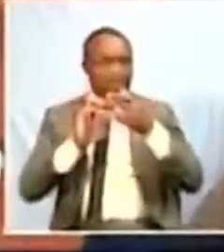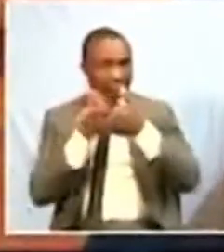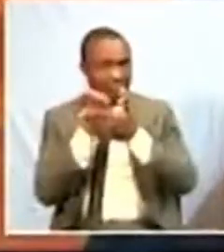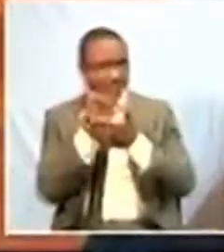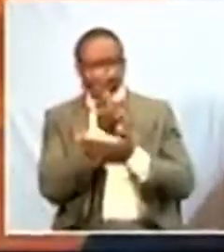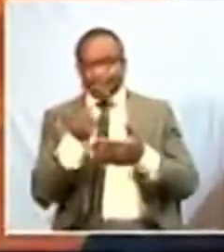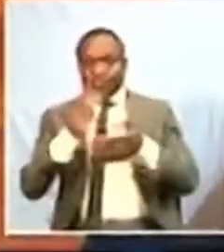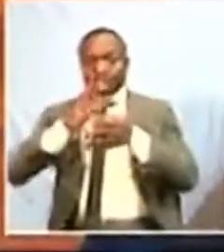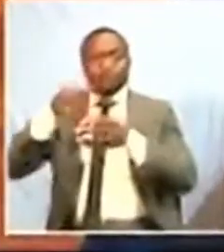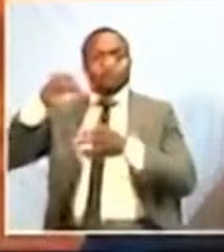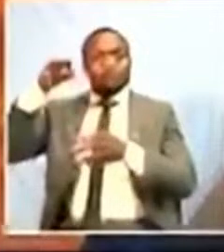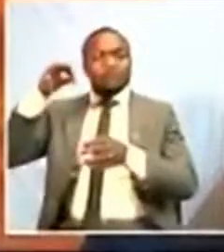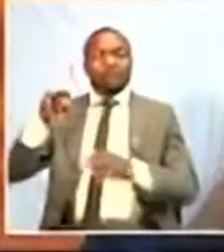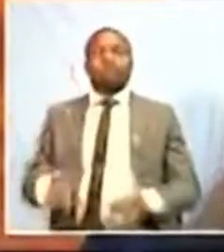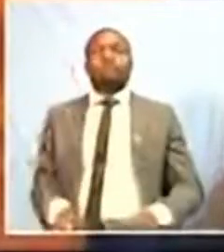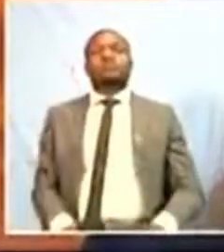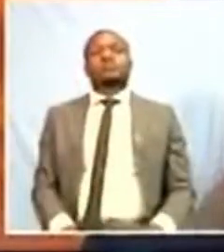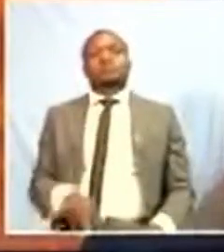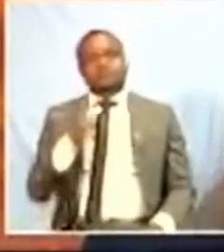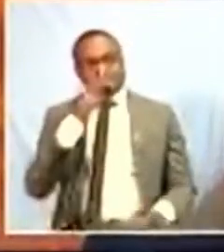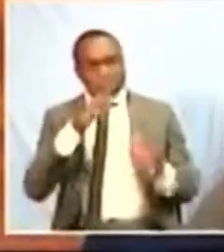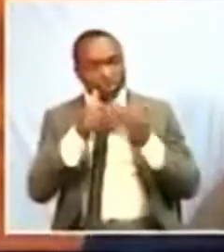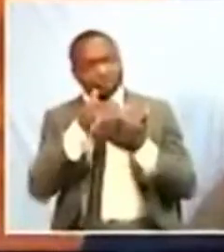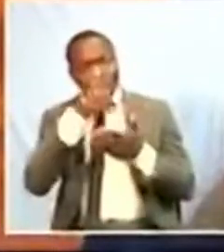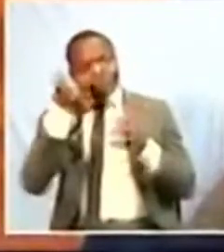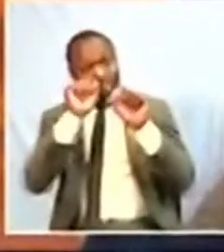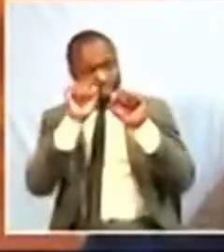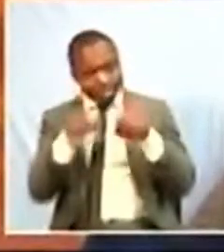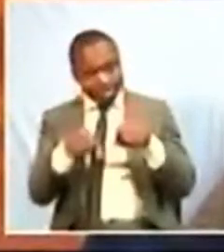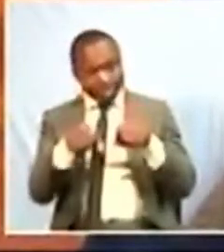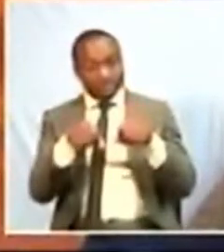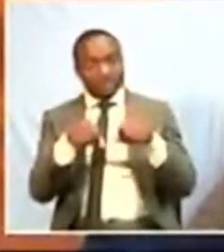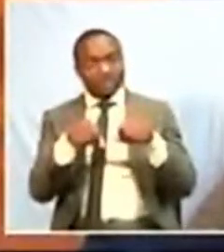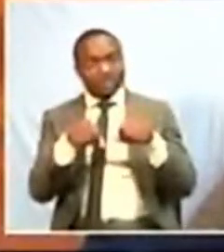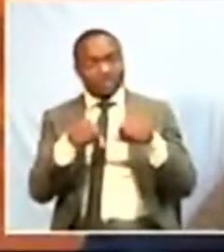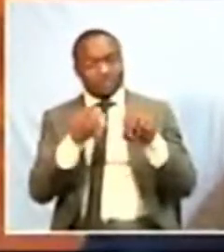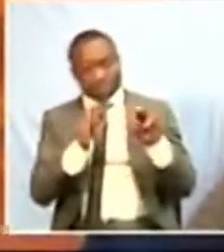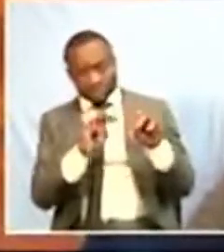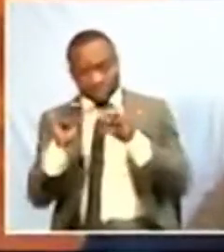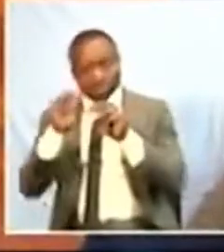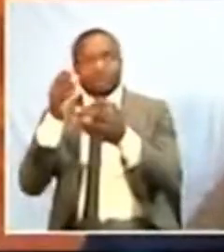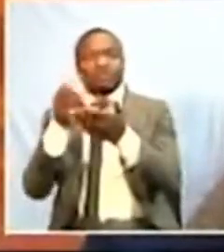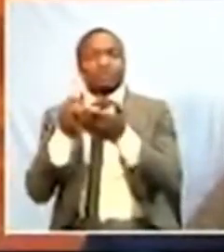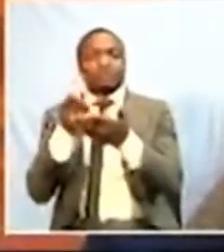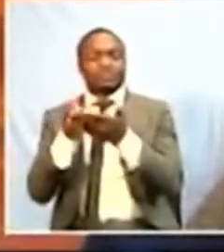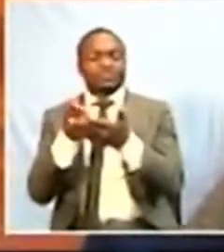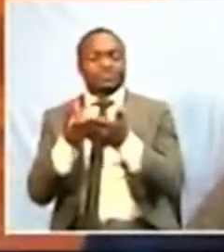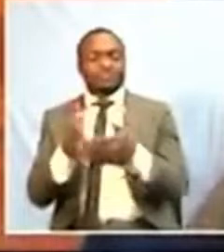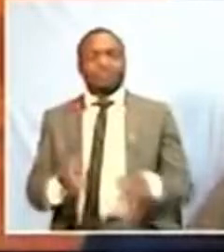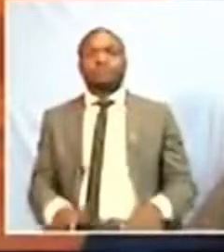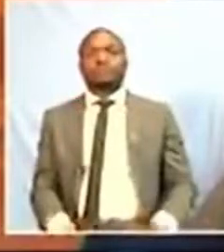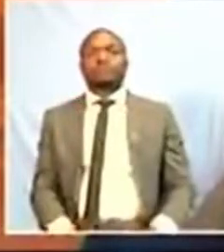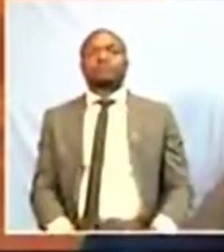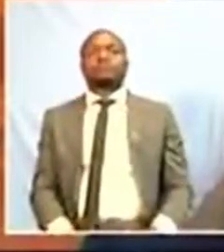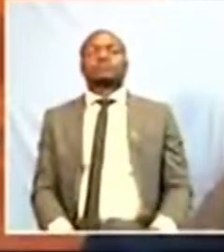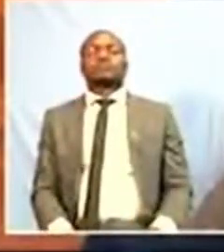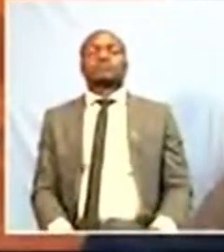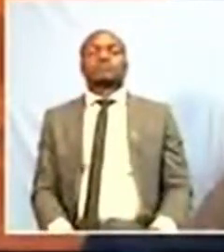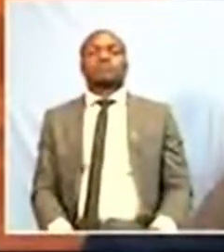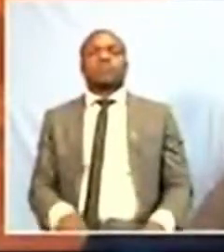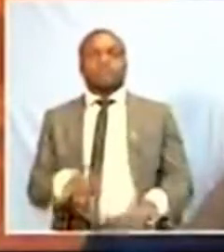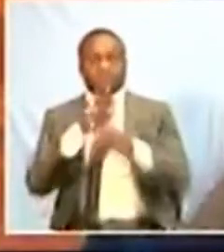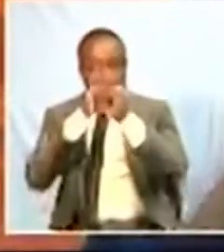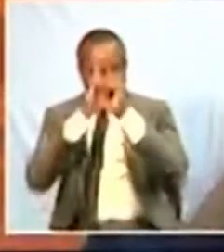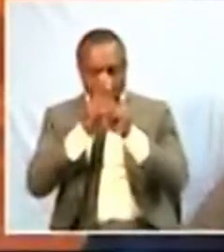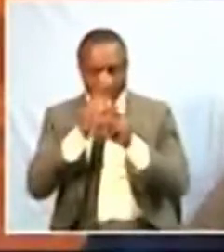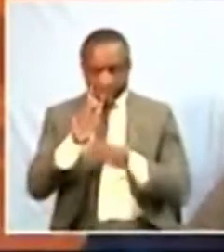other stakeholders to see how best we can actually switch to this particular use of MDF. Honorable Pavium and